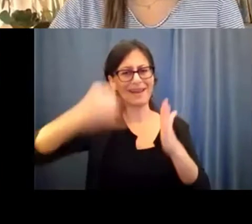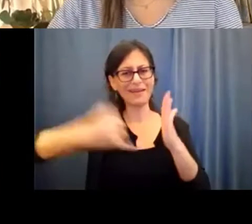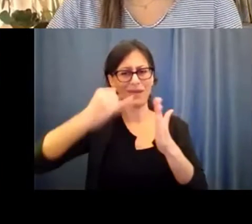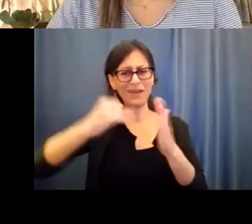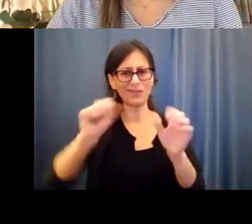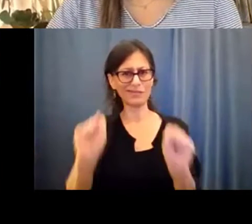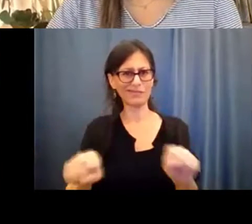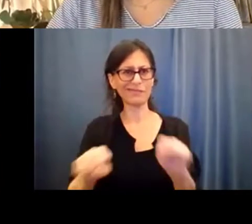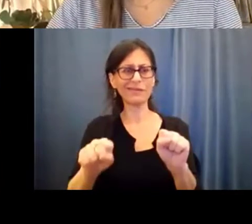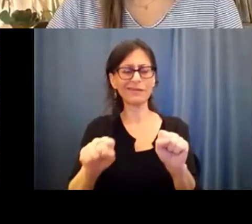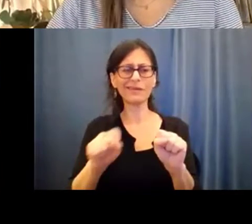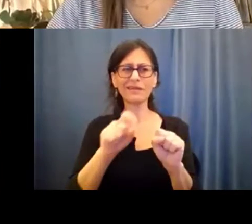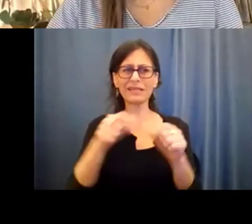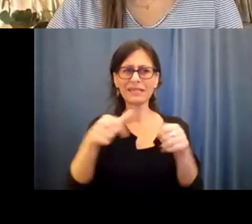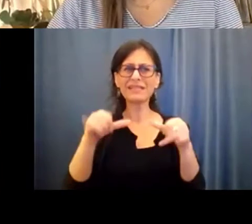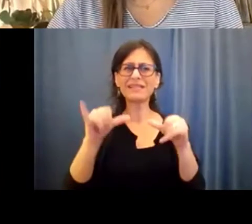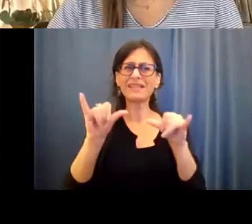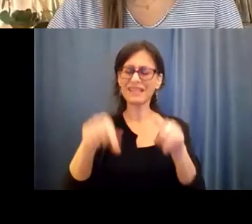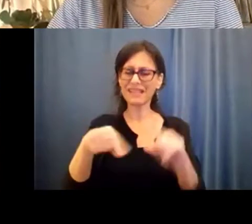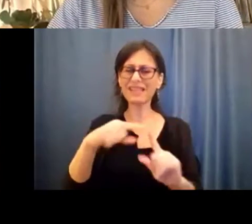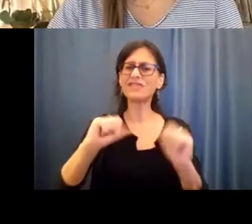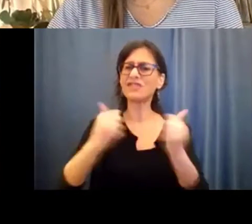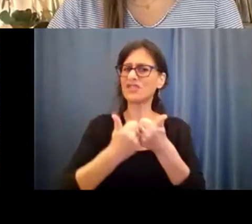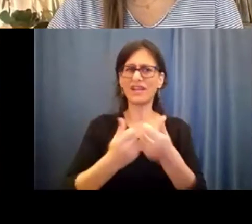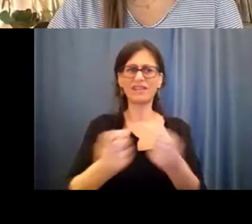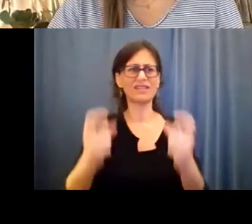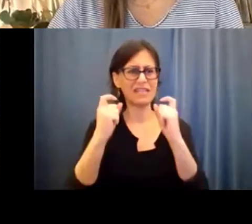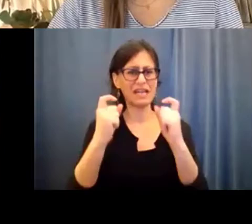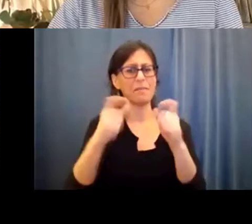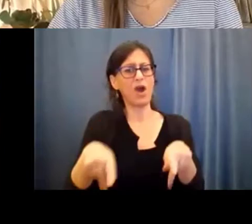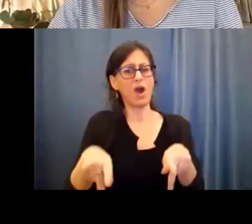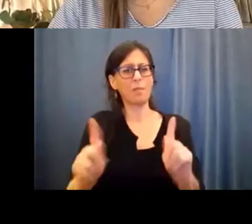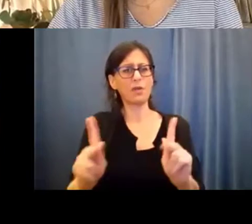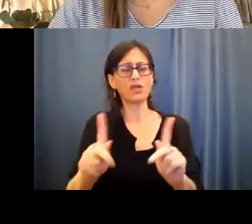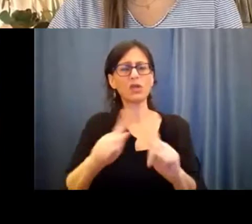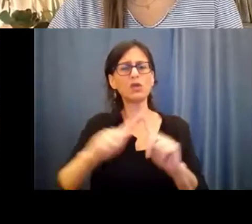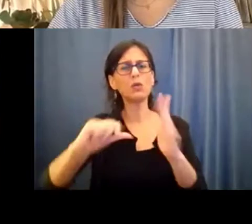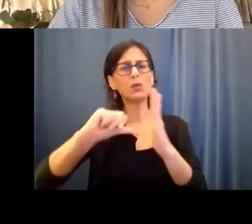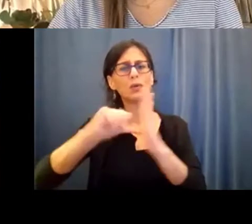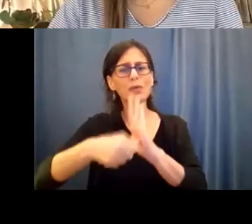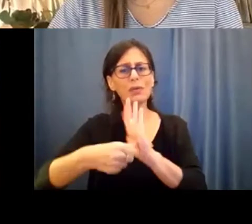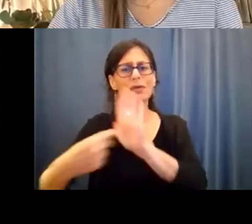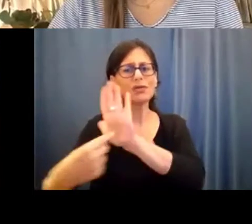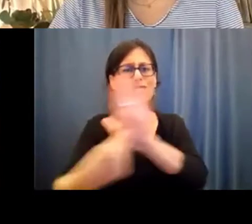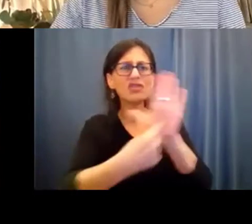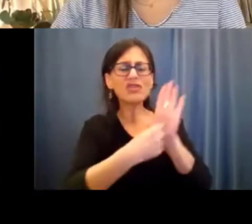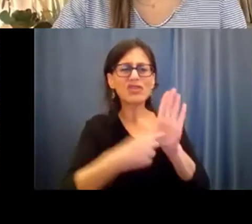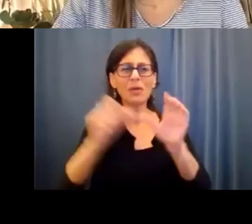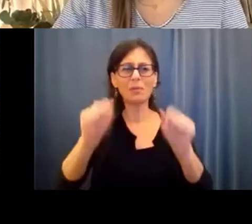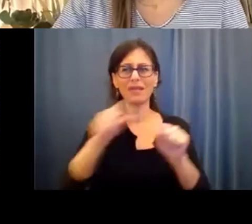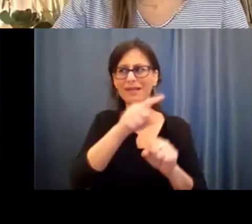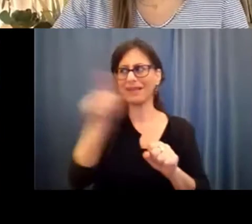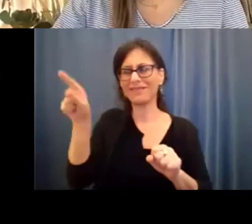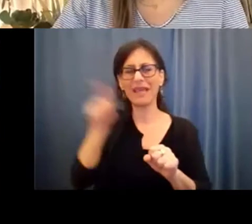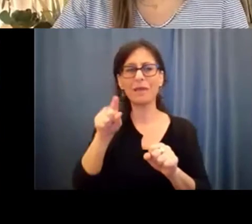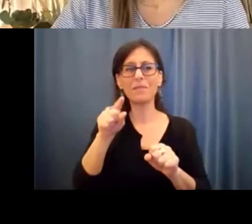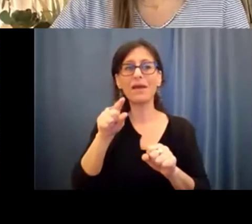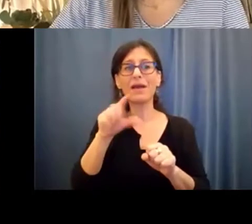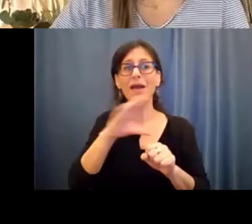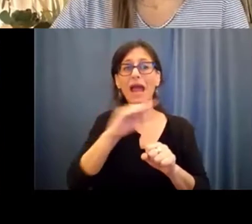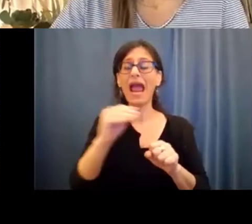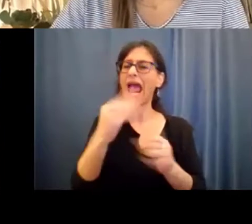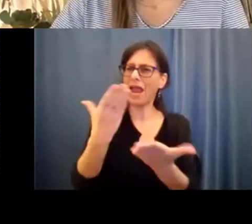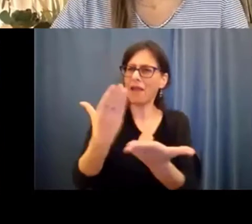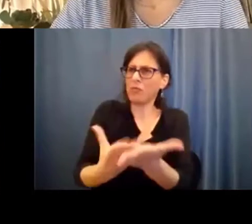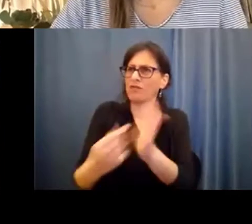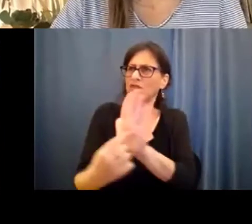abilities. The Easterseals Disability Film Challenge has given me the opportunity to highlight the ability of my students and to prove